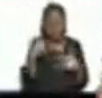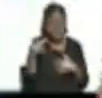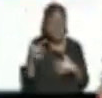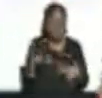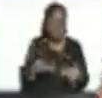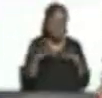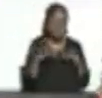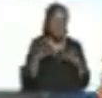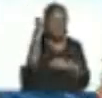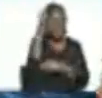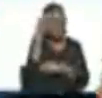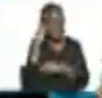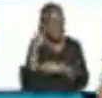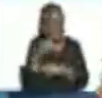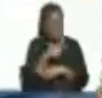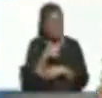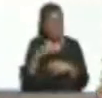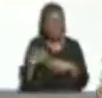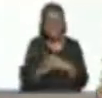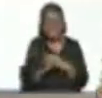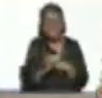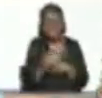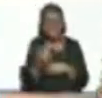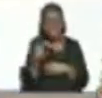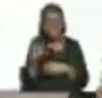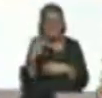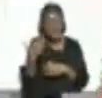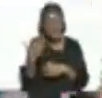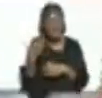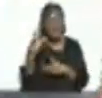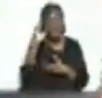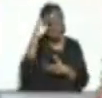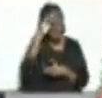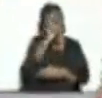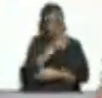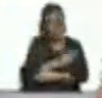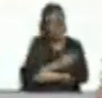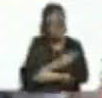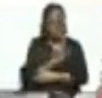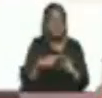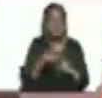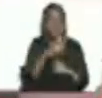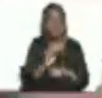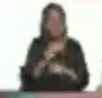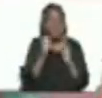sons. Meantime, Shriver's attorney, Owen Wells, says she will be returning to the United States